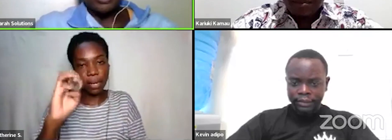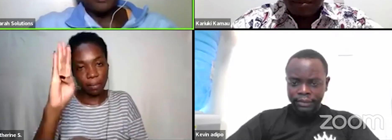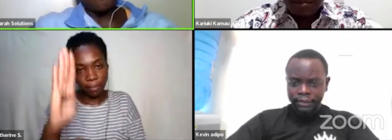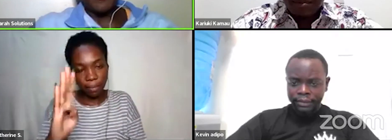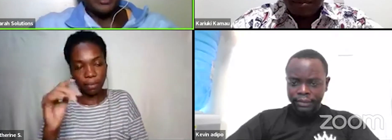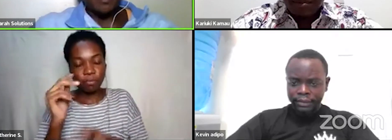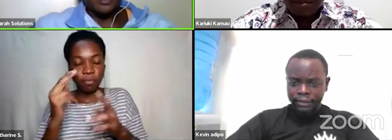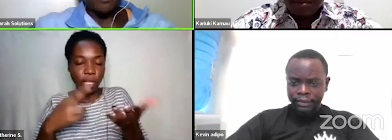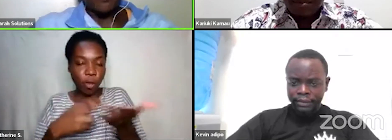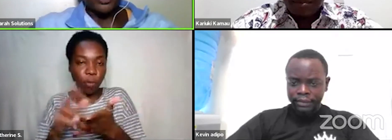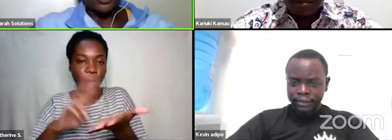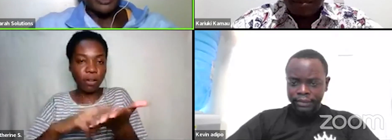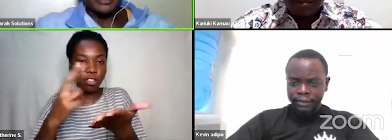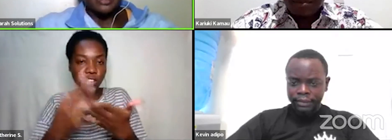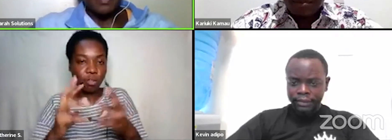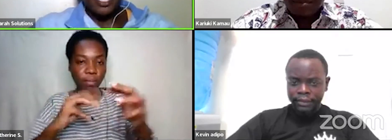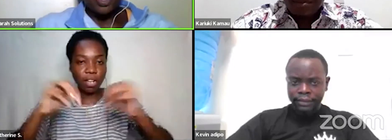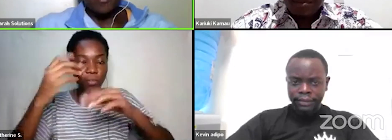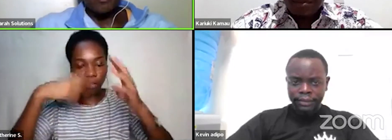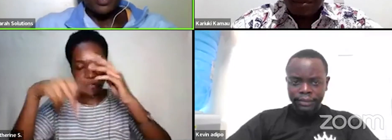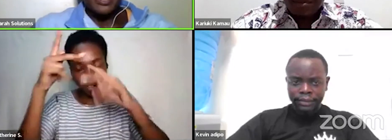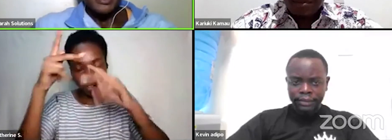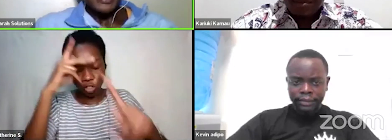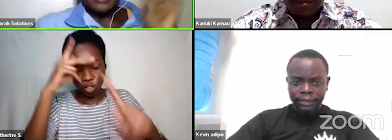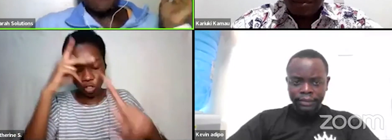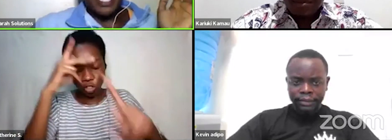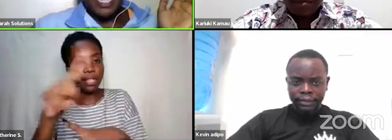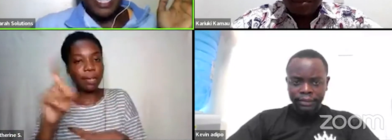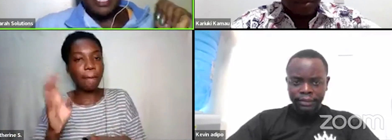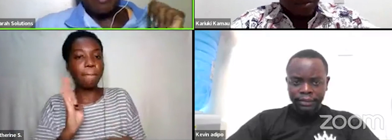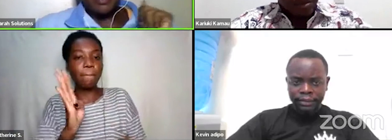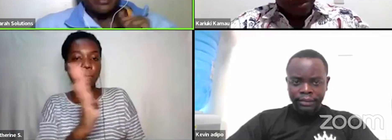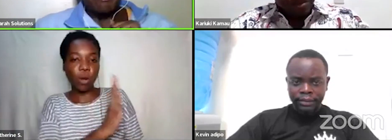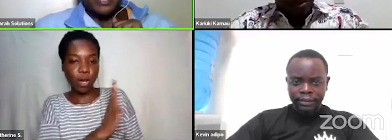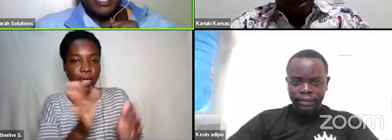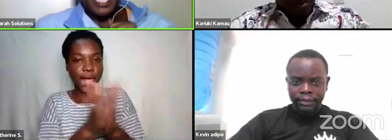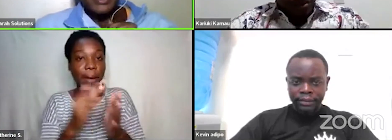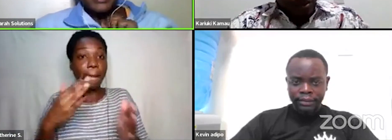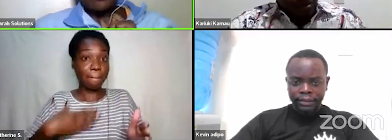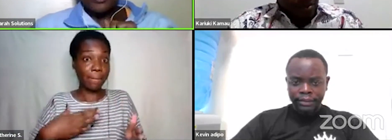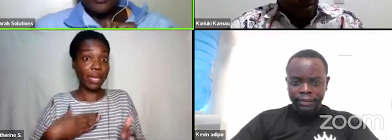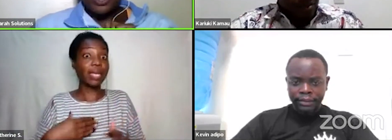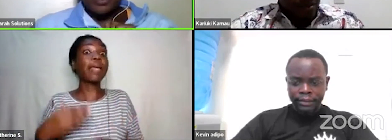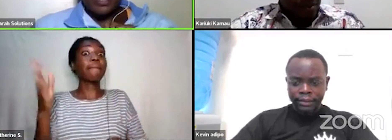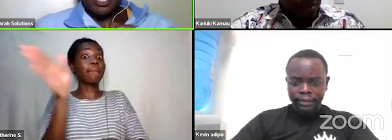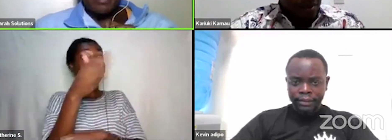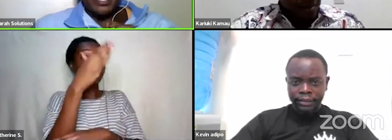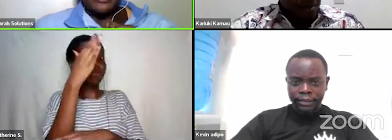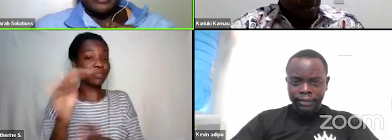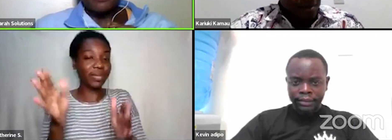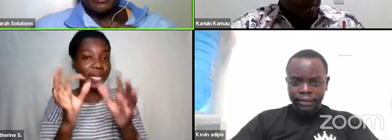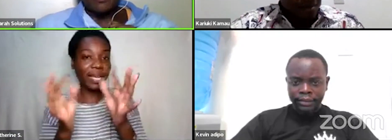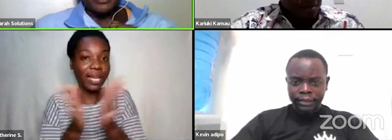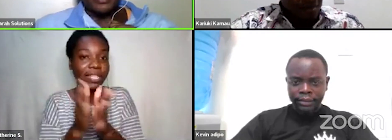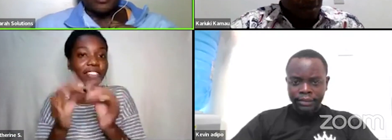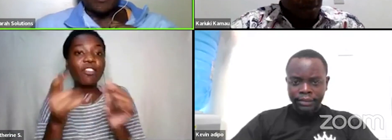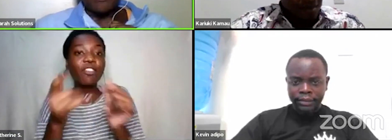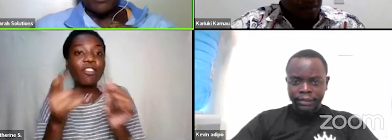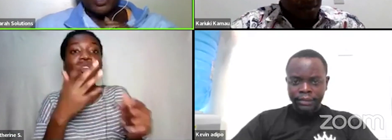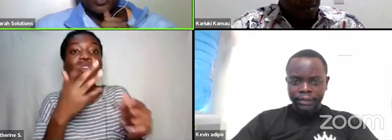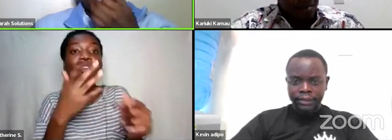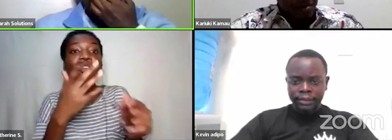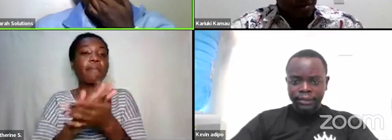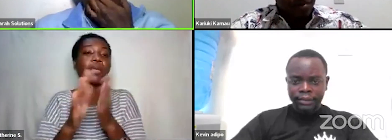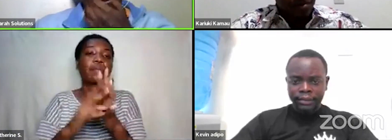Human Resource Management Professional Examination Board. I am currently their brand ambassador. If you're looking to become a certified human